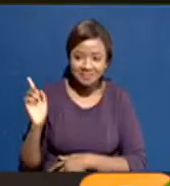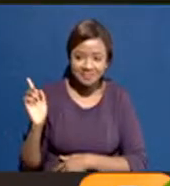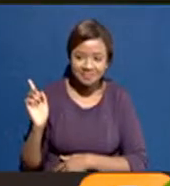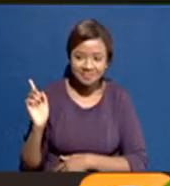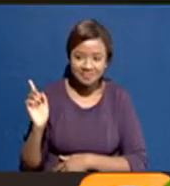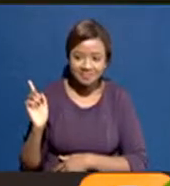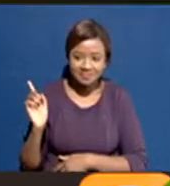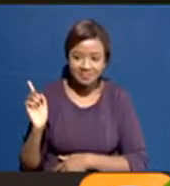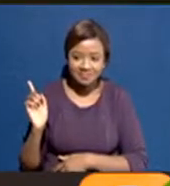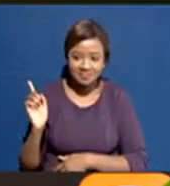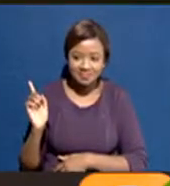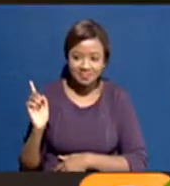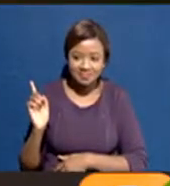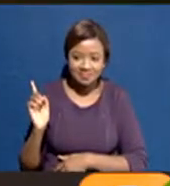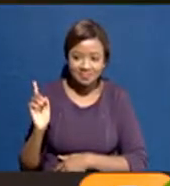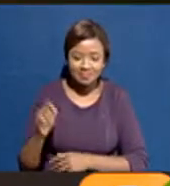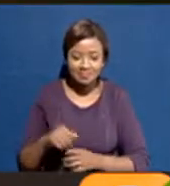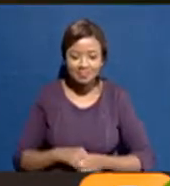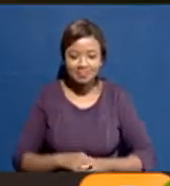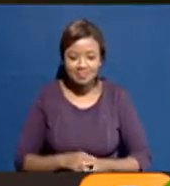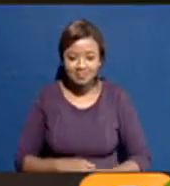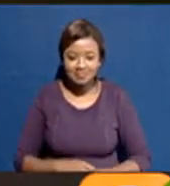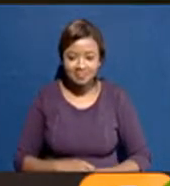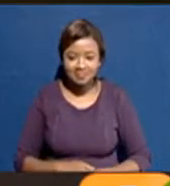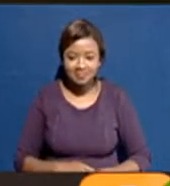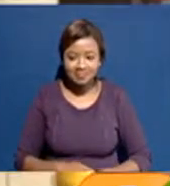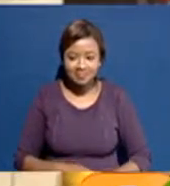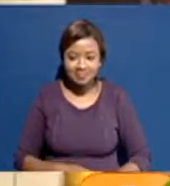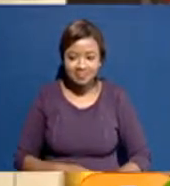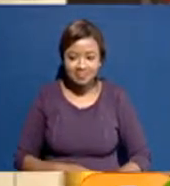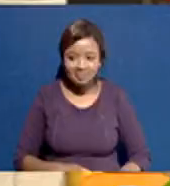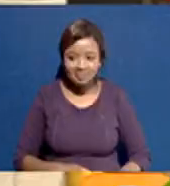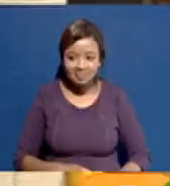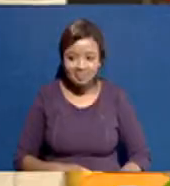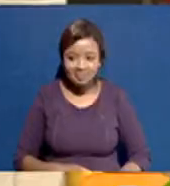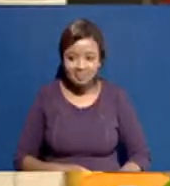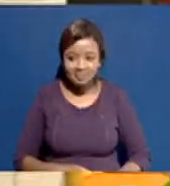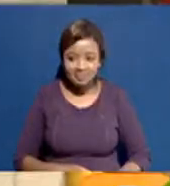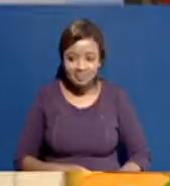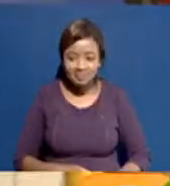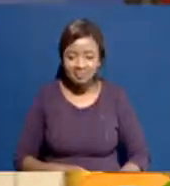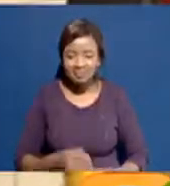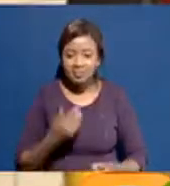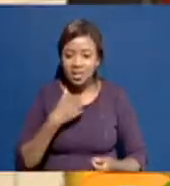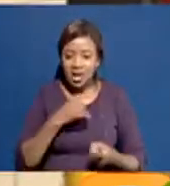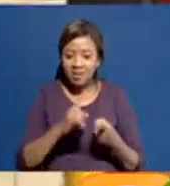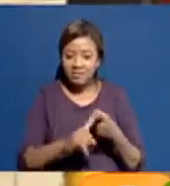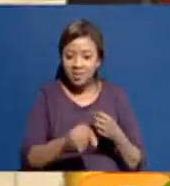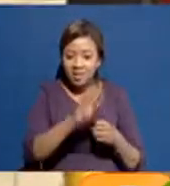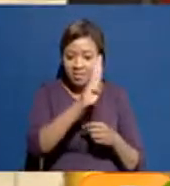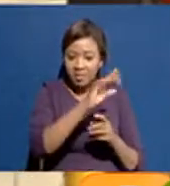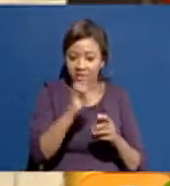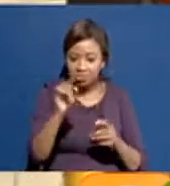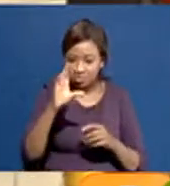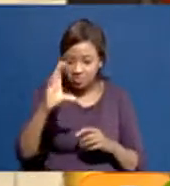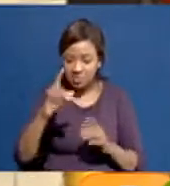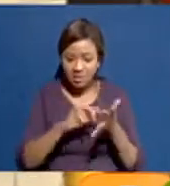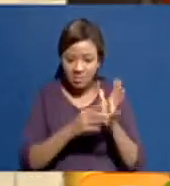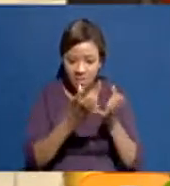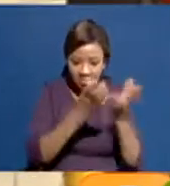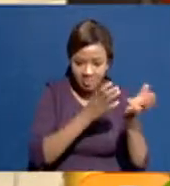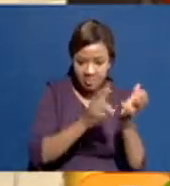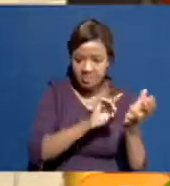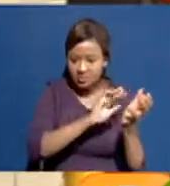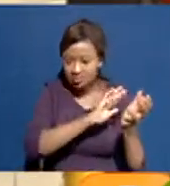to beautify the work paths in Nairobi's Central Business District. We have three market segments. We have the B2C, that's business to consumer. This is